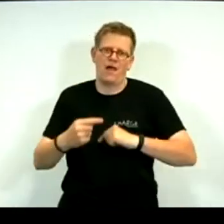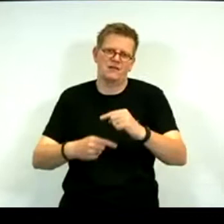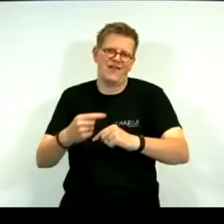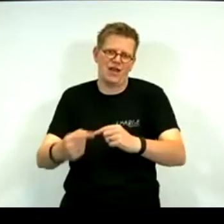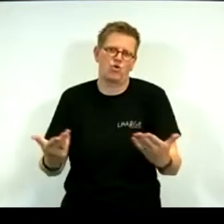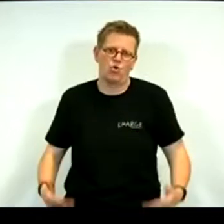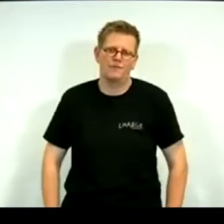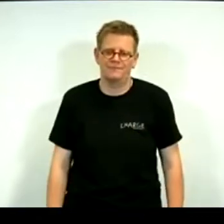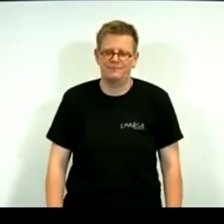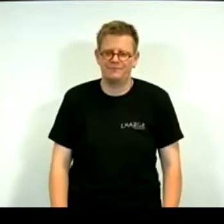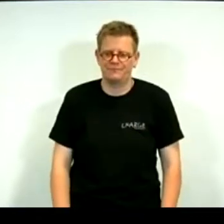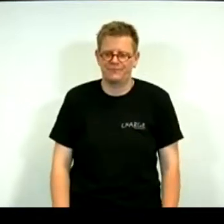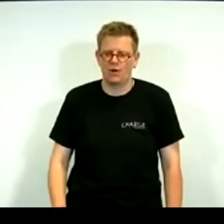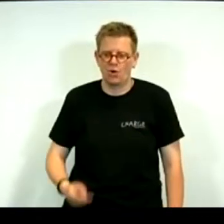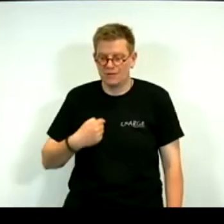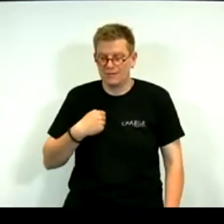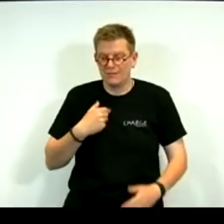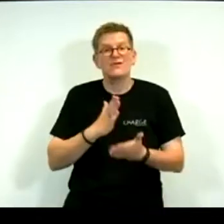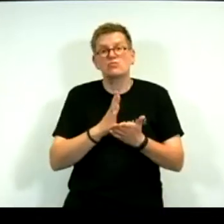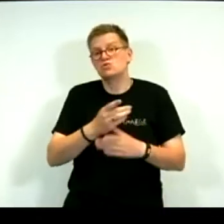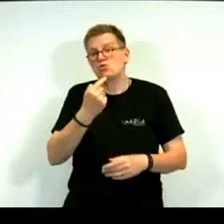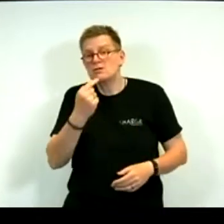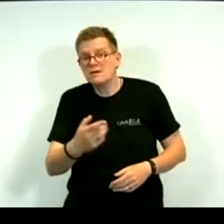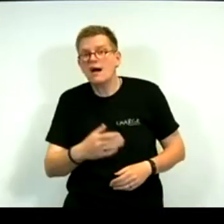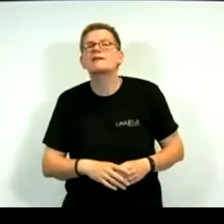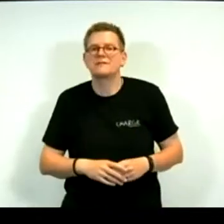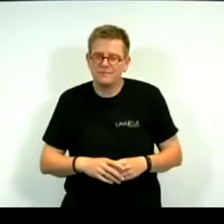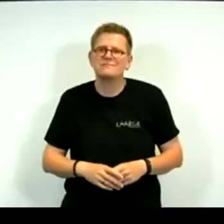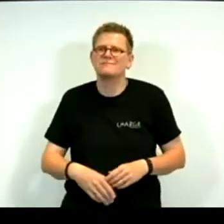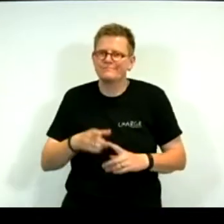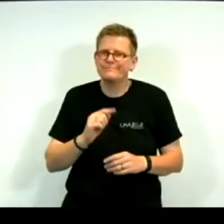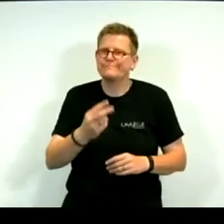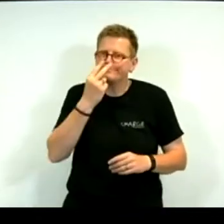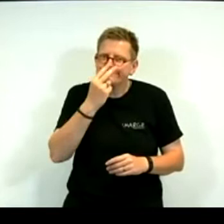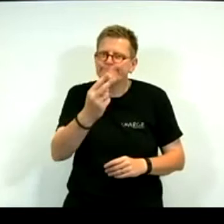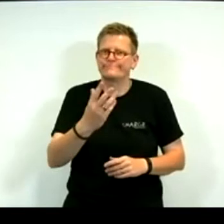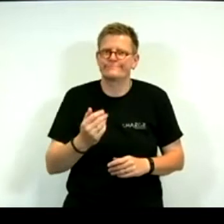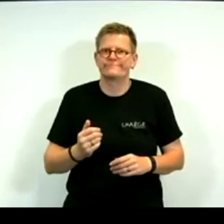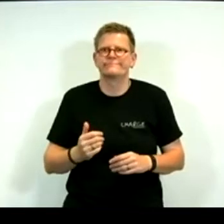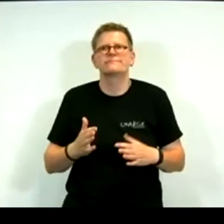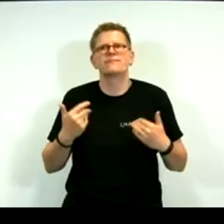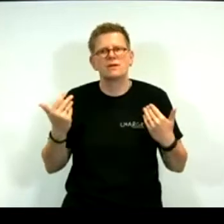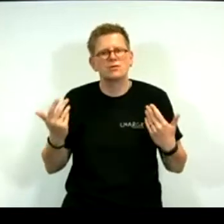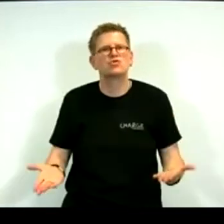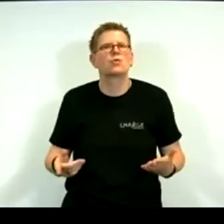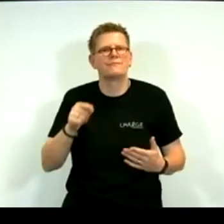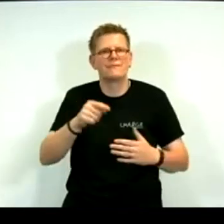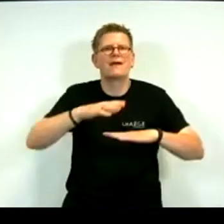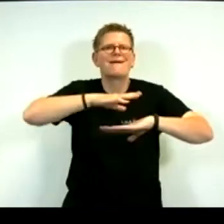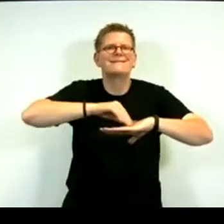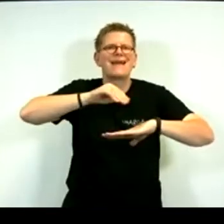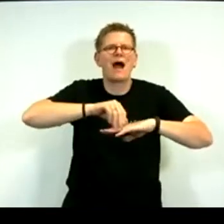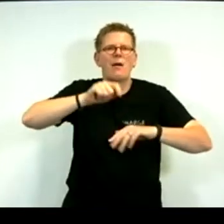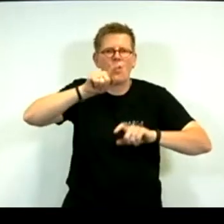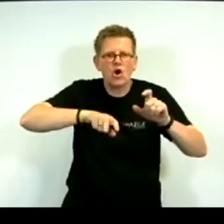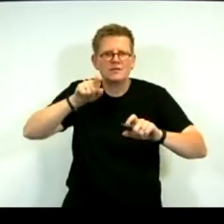already said, we need to do everything we can with help from the physical therapist and the occupational therapist and